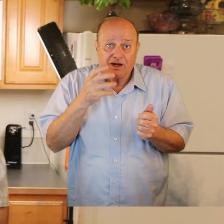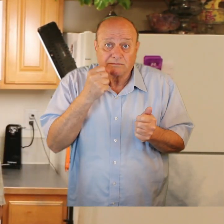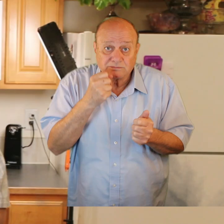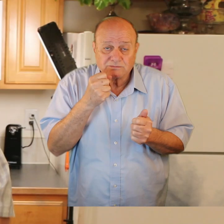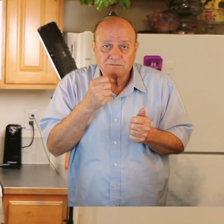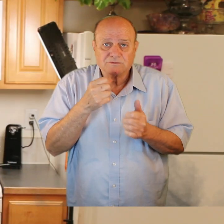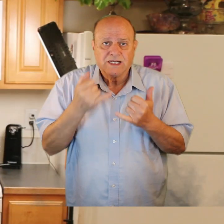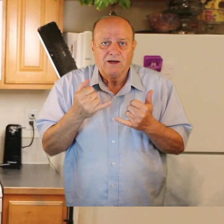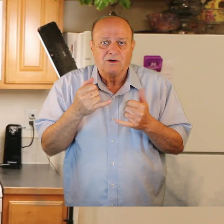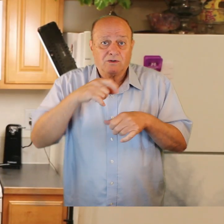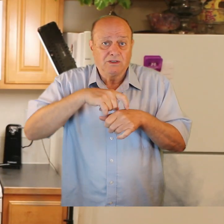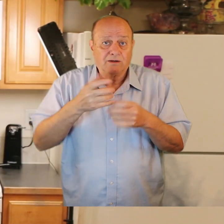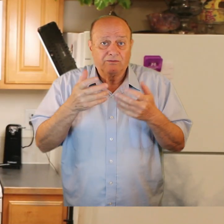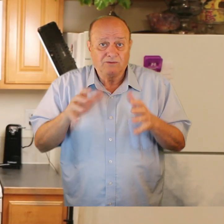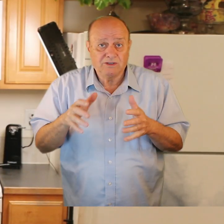up the salad.